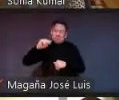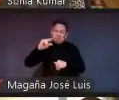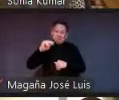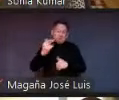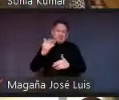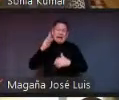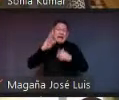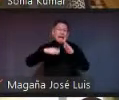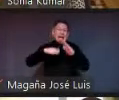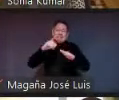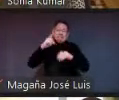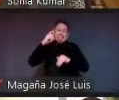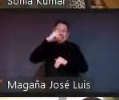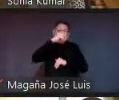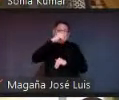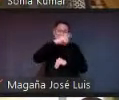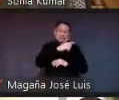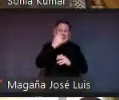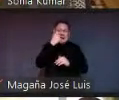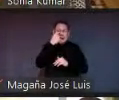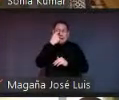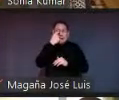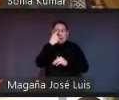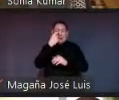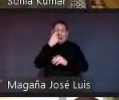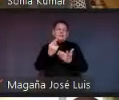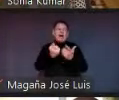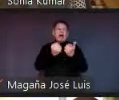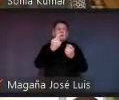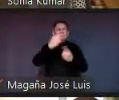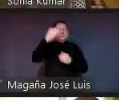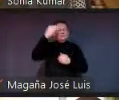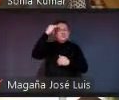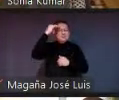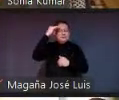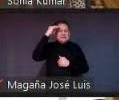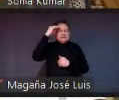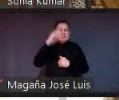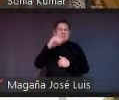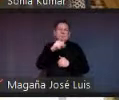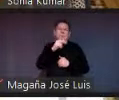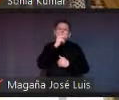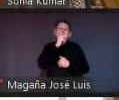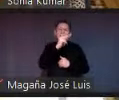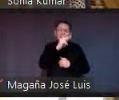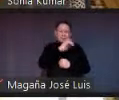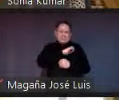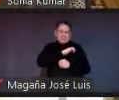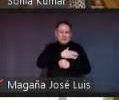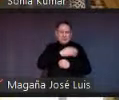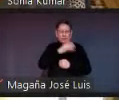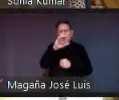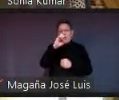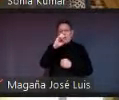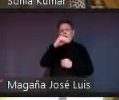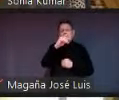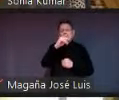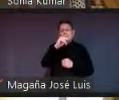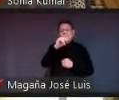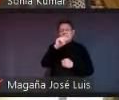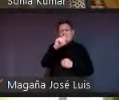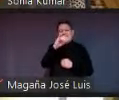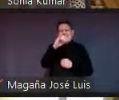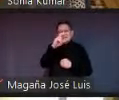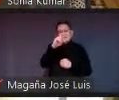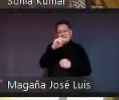competencies. And that's because capabilities suggest that there is always room to progress, to learn more. And you can